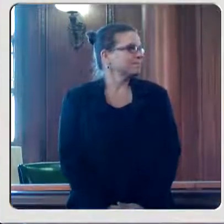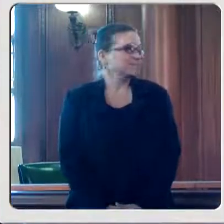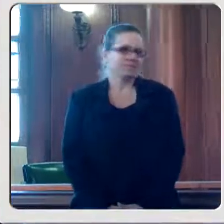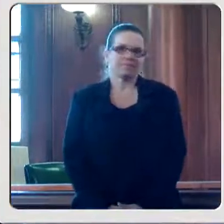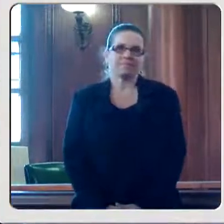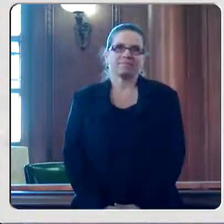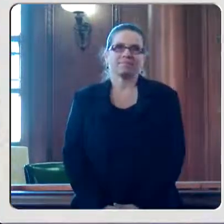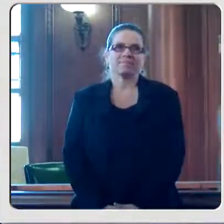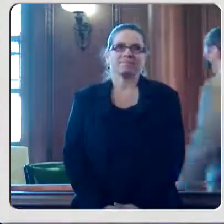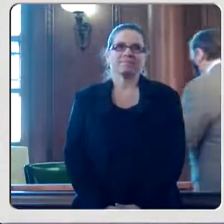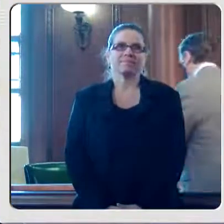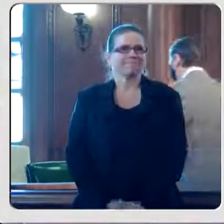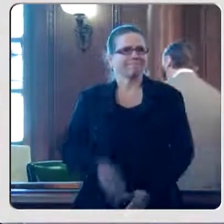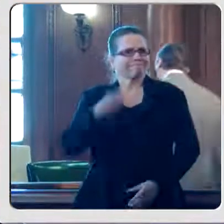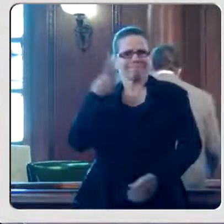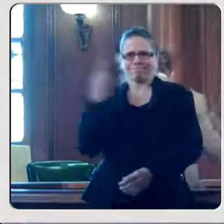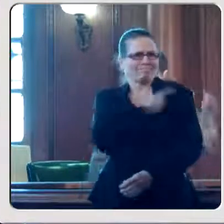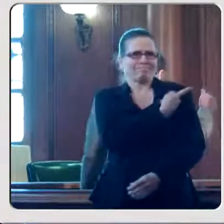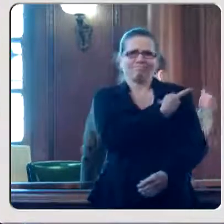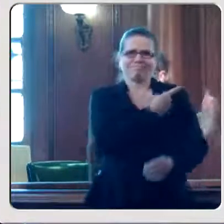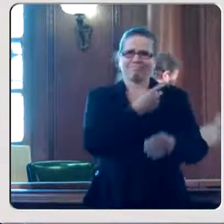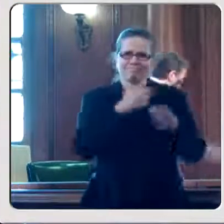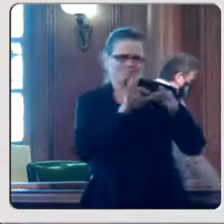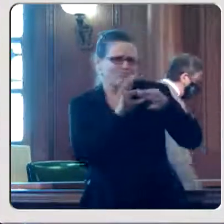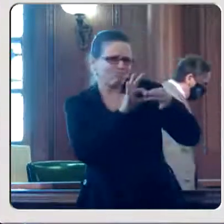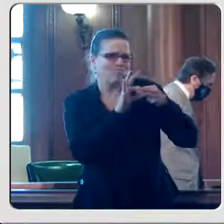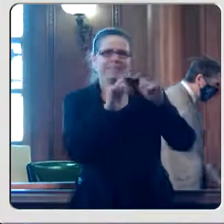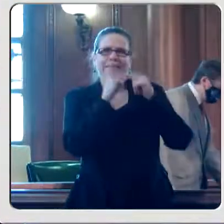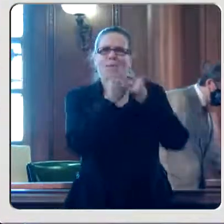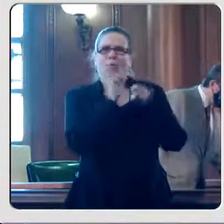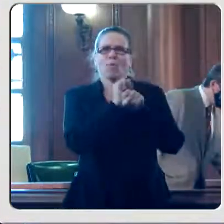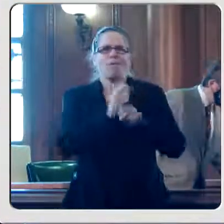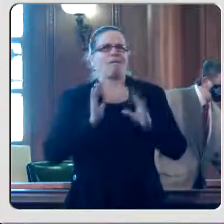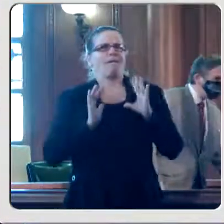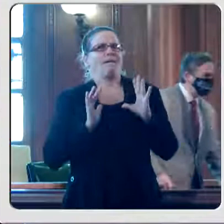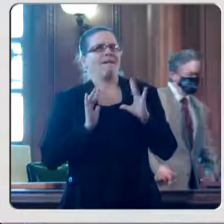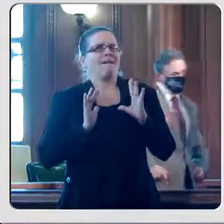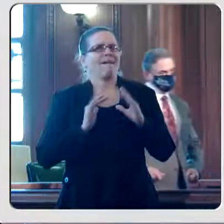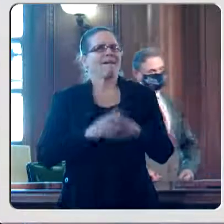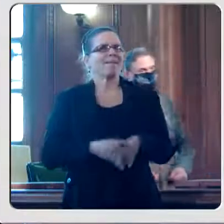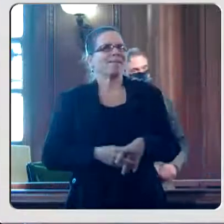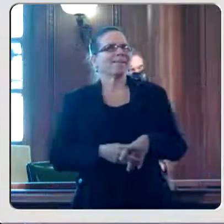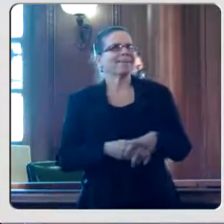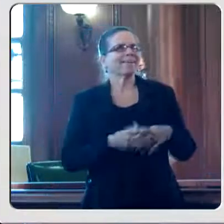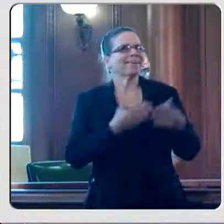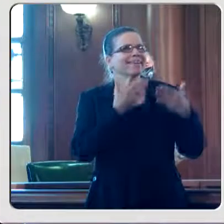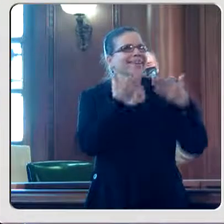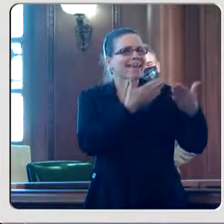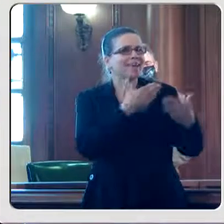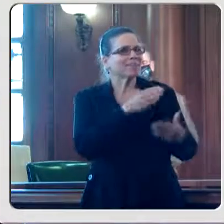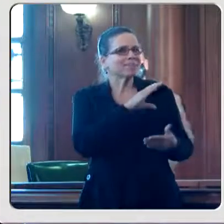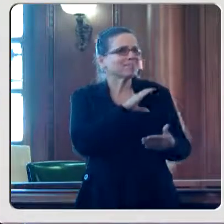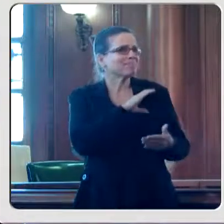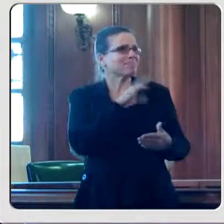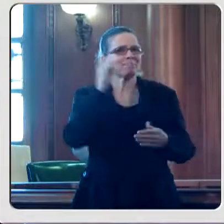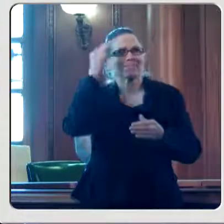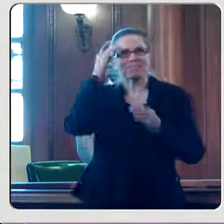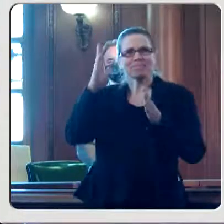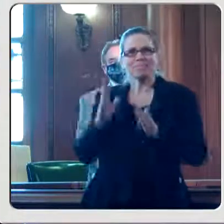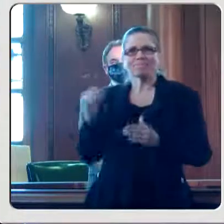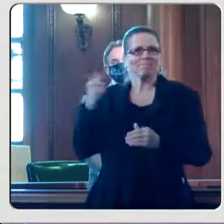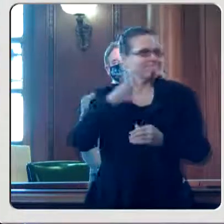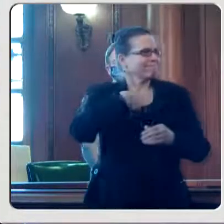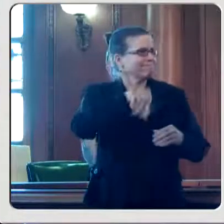Teamwork, see? Thank you very much, Mayor, and thank you, Deputy. It does take teamwork to make the dream work, and so